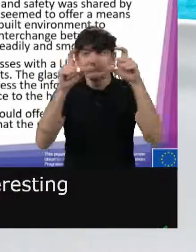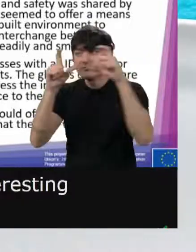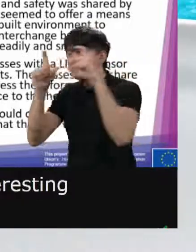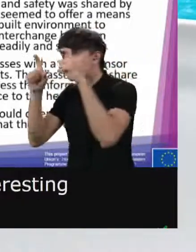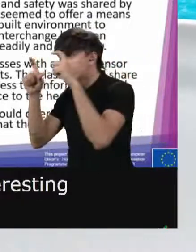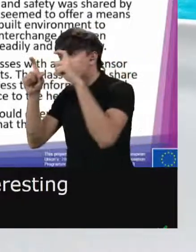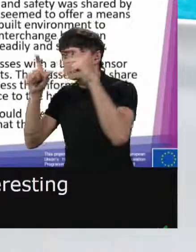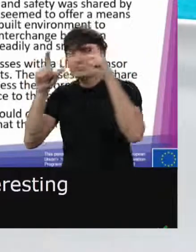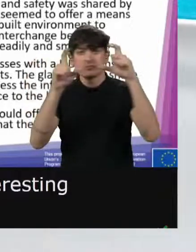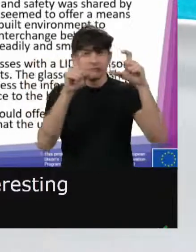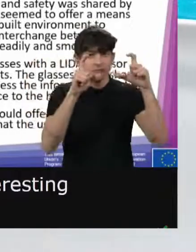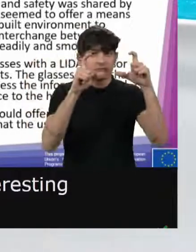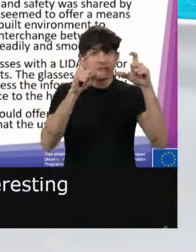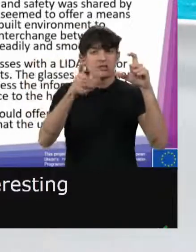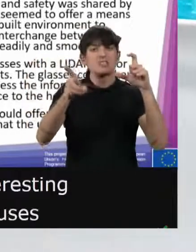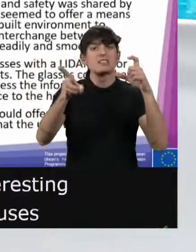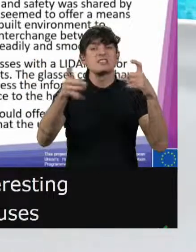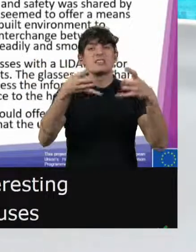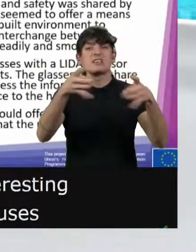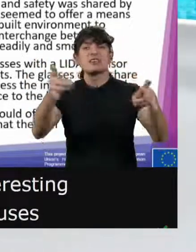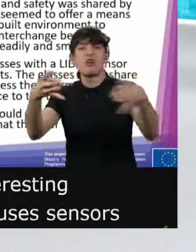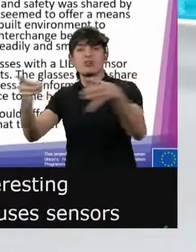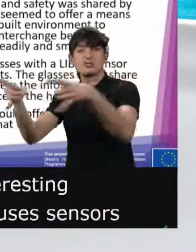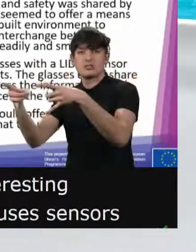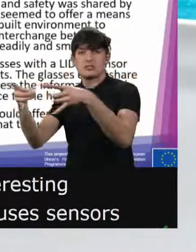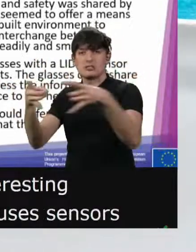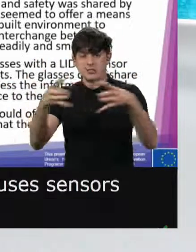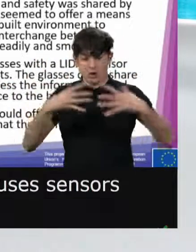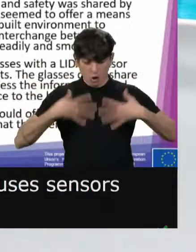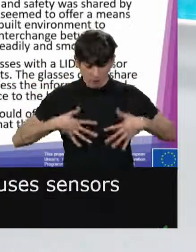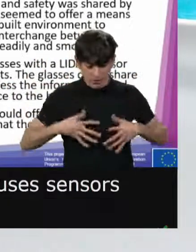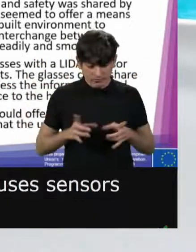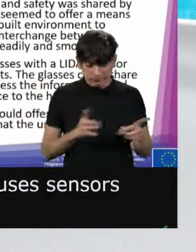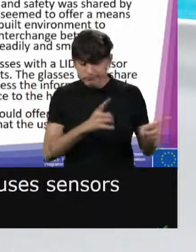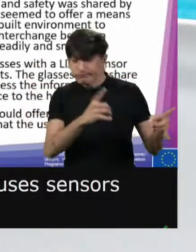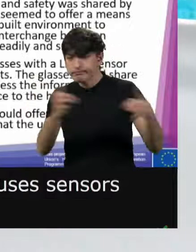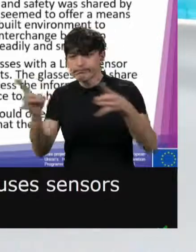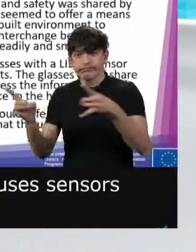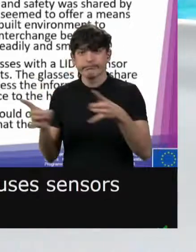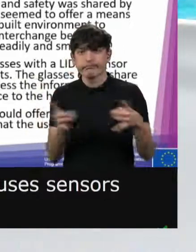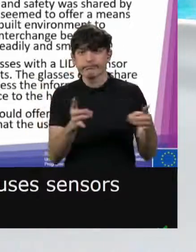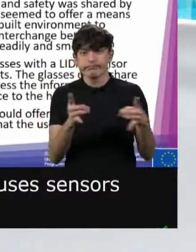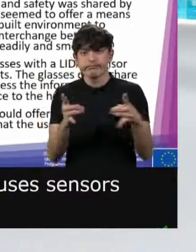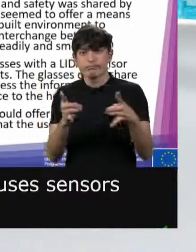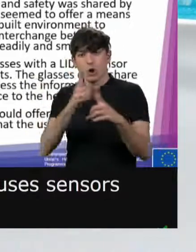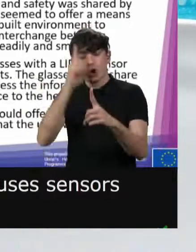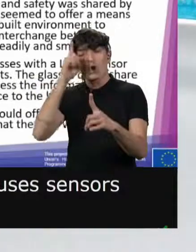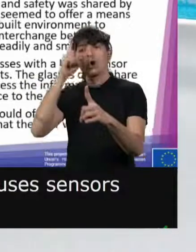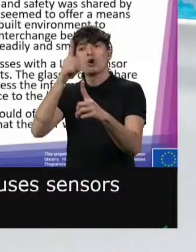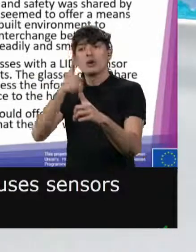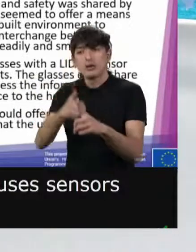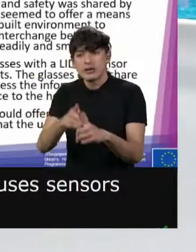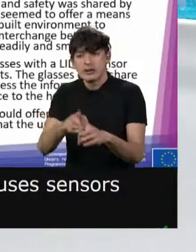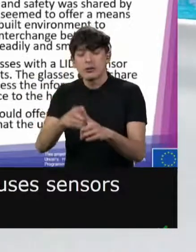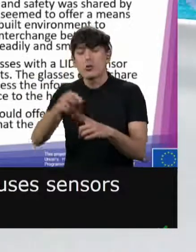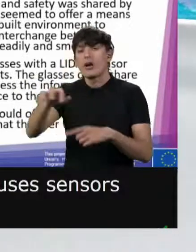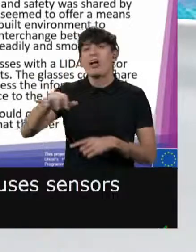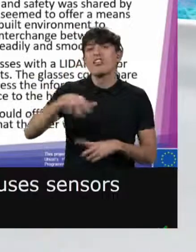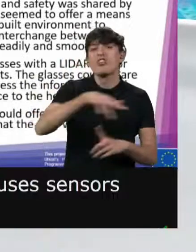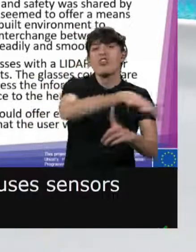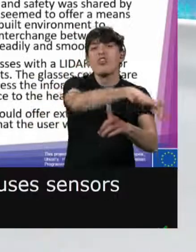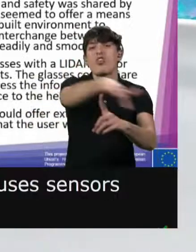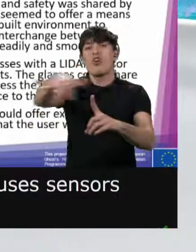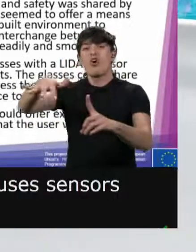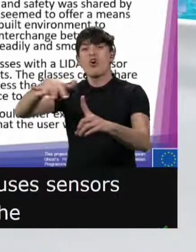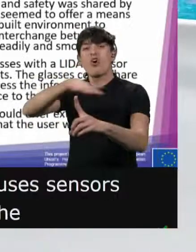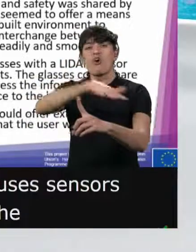sensors which are wearable and portable to reconstruct the environment around you. And